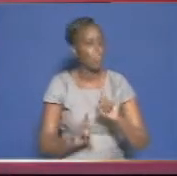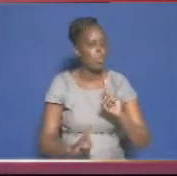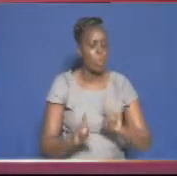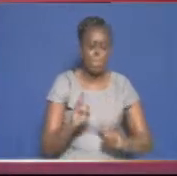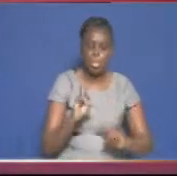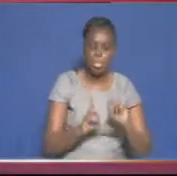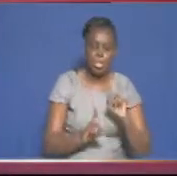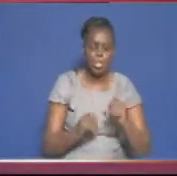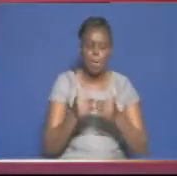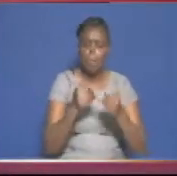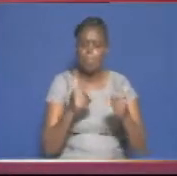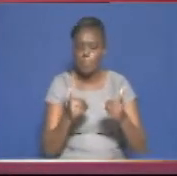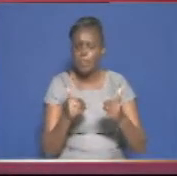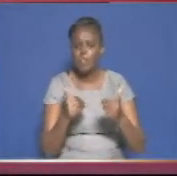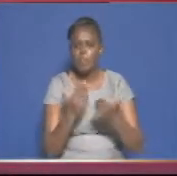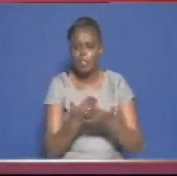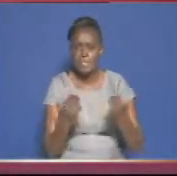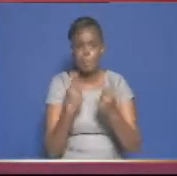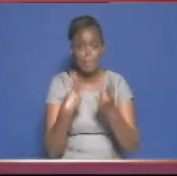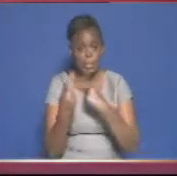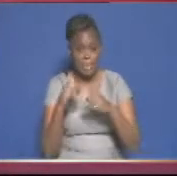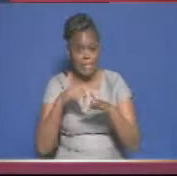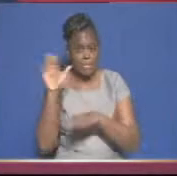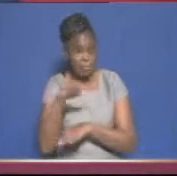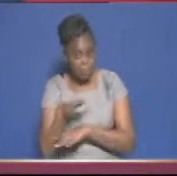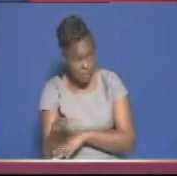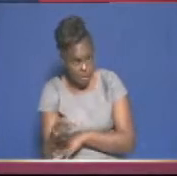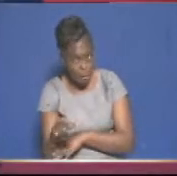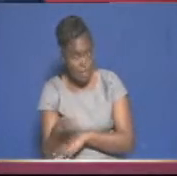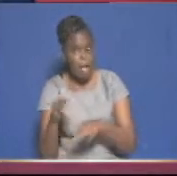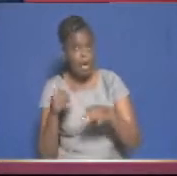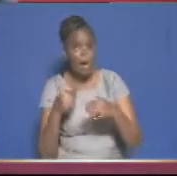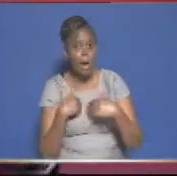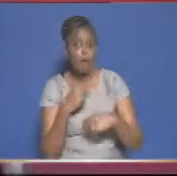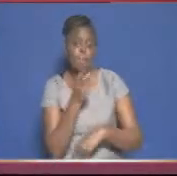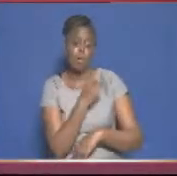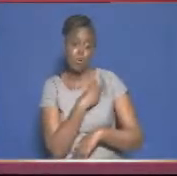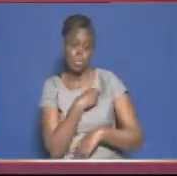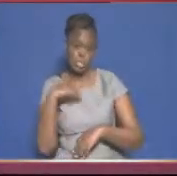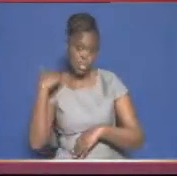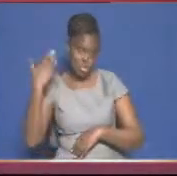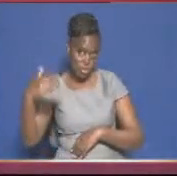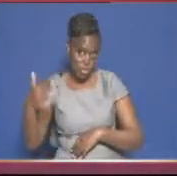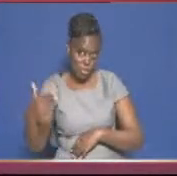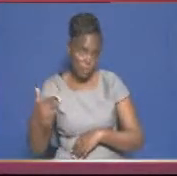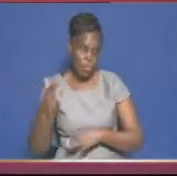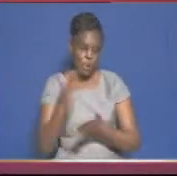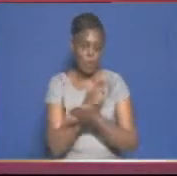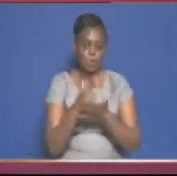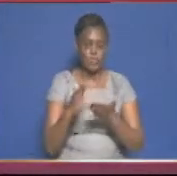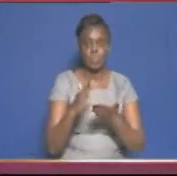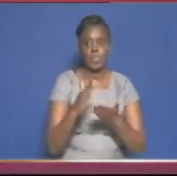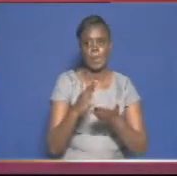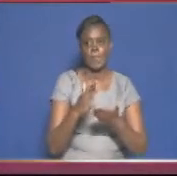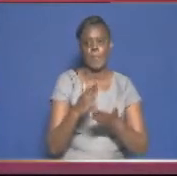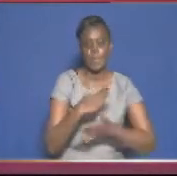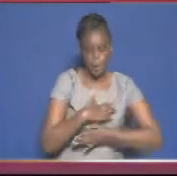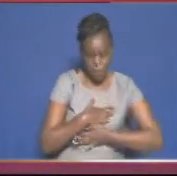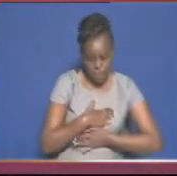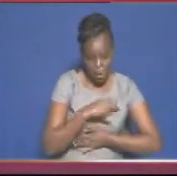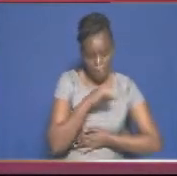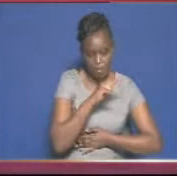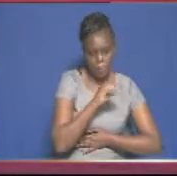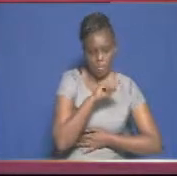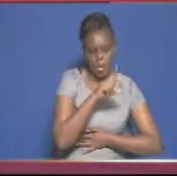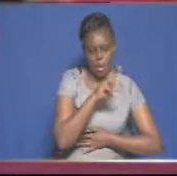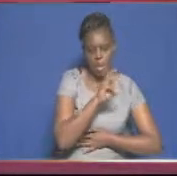And before any matter came on the floor of the House, Mr. Speaker, there was that consultation between Honorable Midiwo